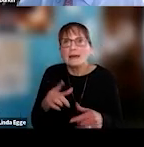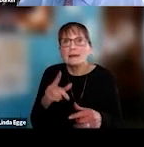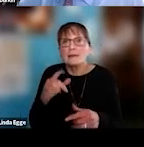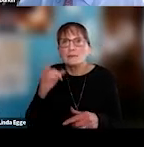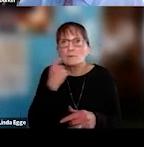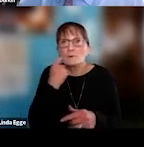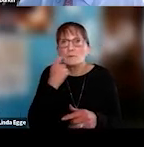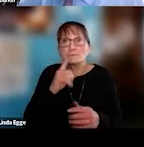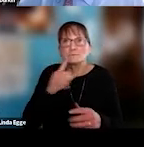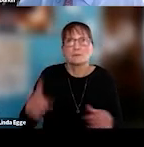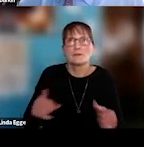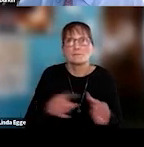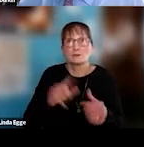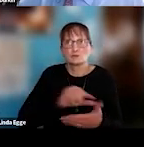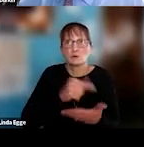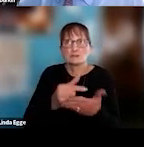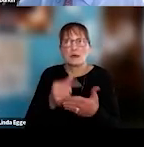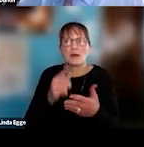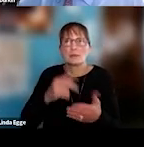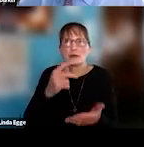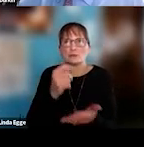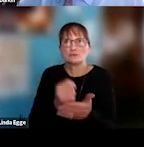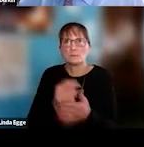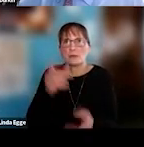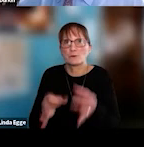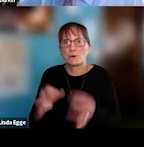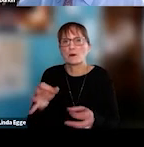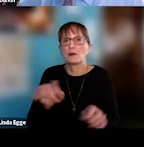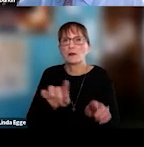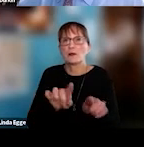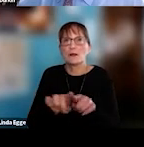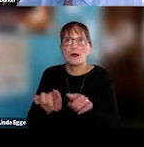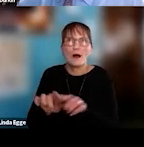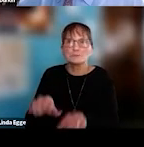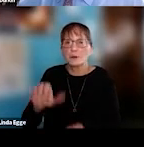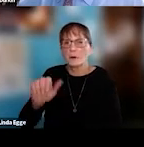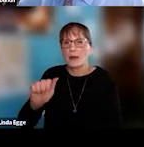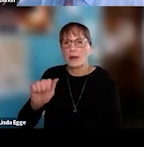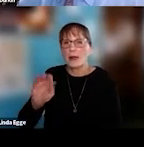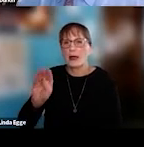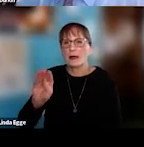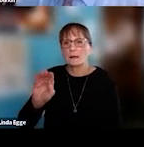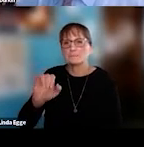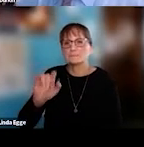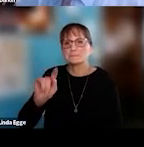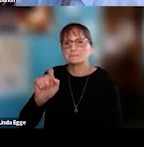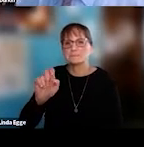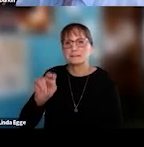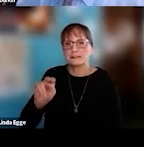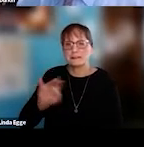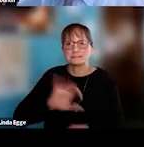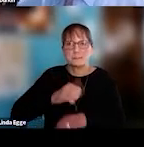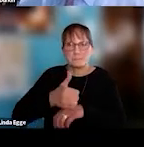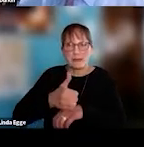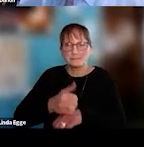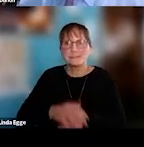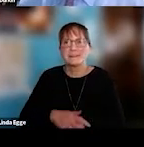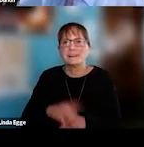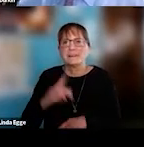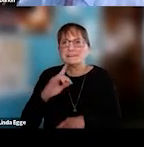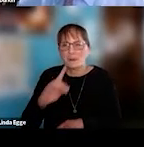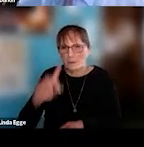recently had our first graduation. Our treatment court is also abstinence-based. So I'm sure that sounds familiar to you, Judge